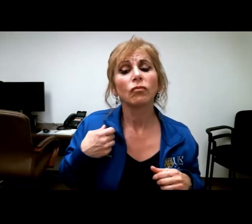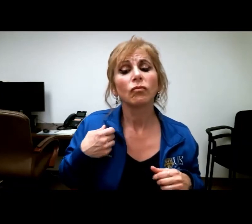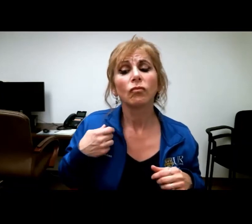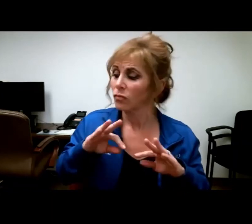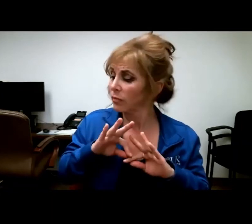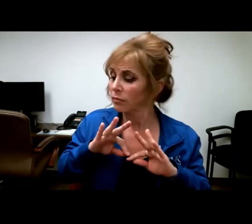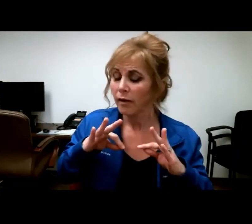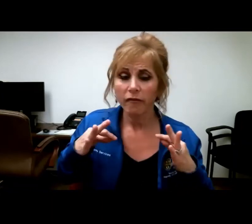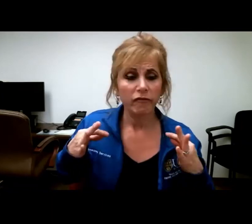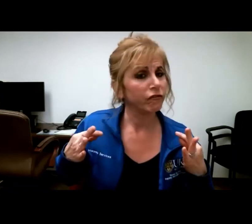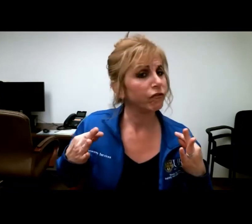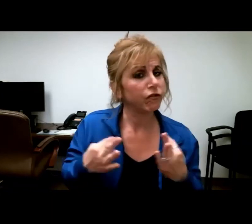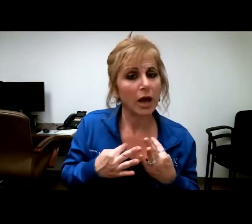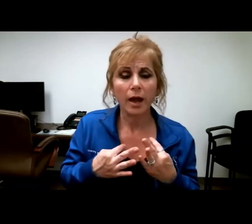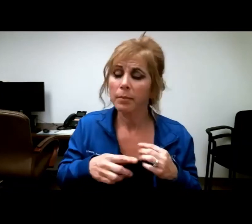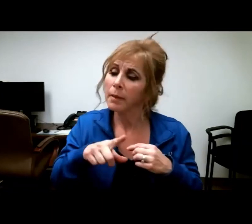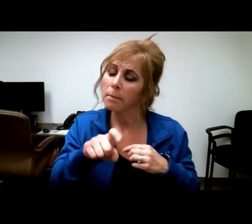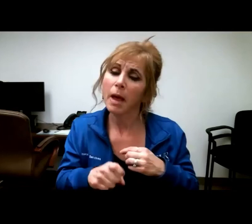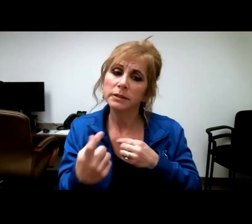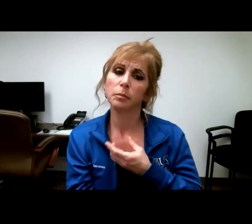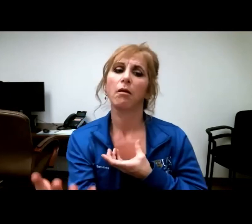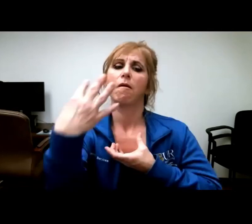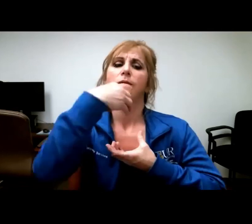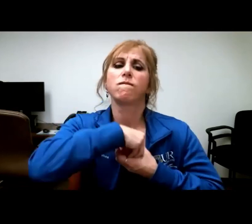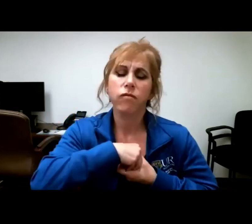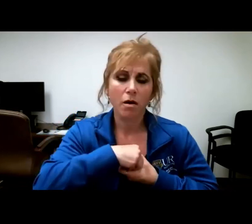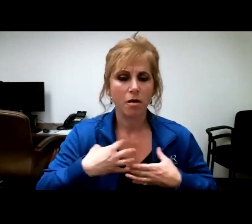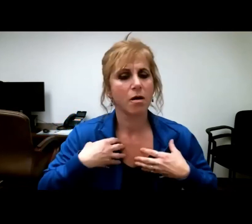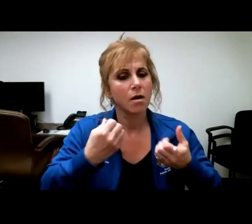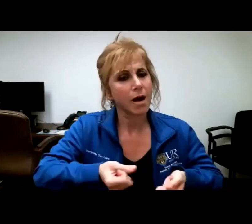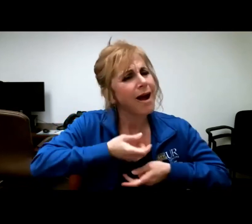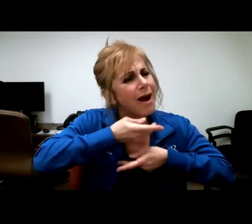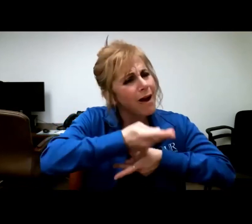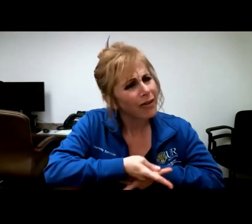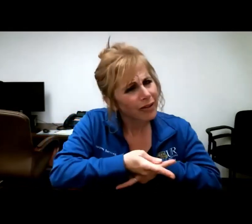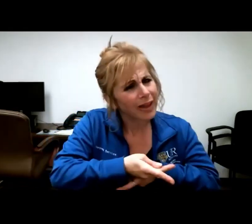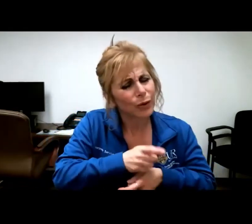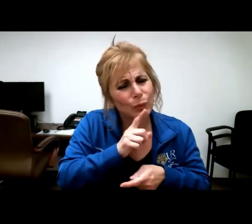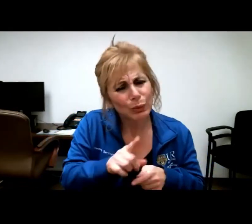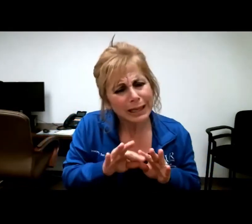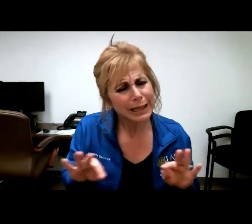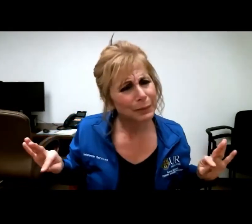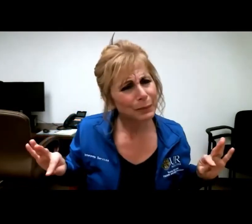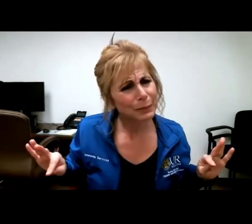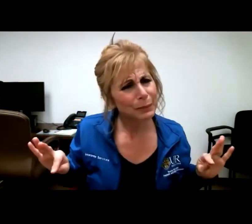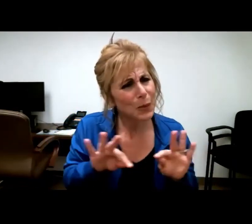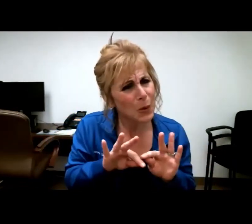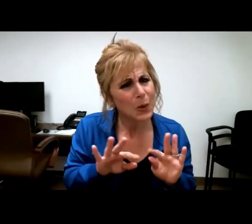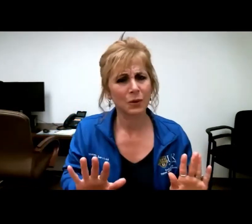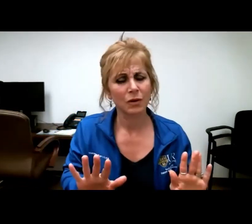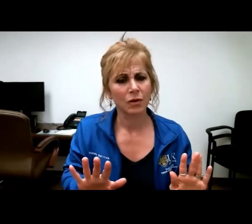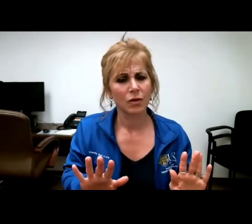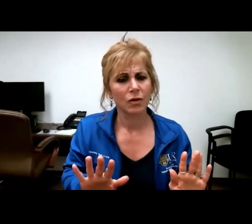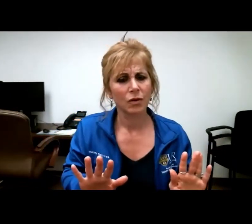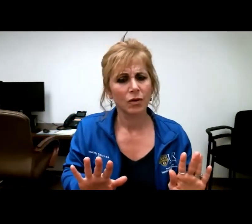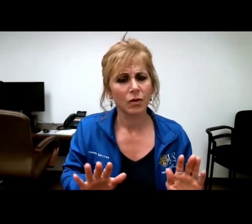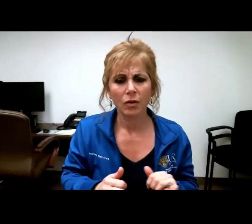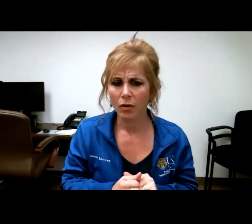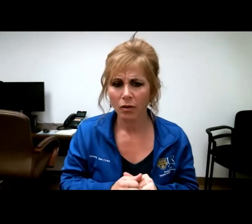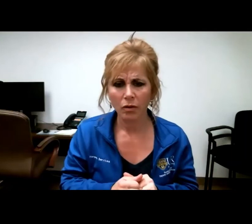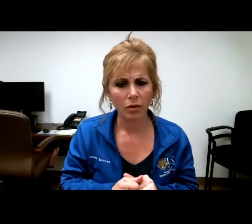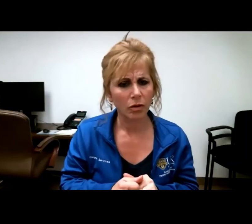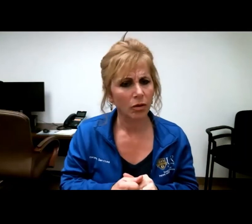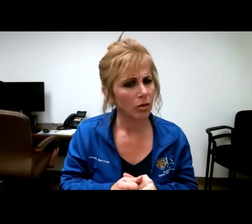affects the quality of life and the quality of care of the patient, and also the quality of life of the family. And we are